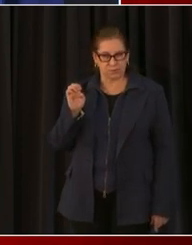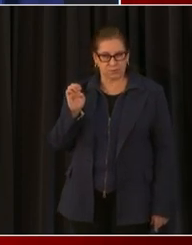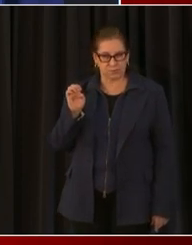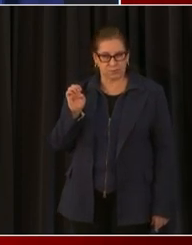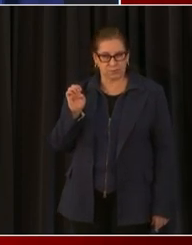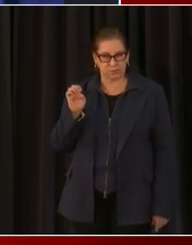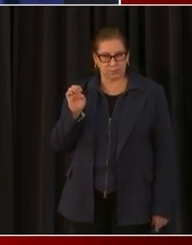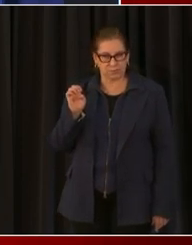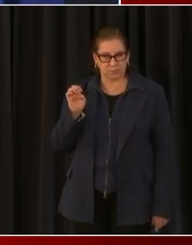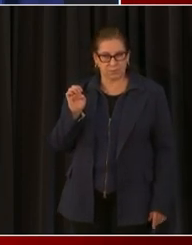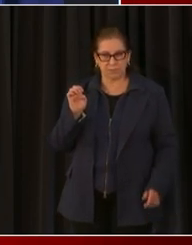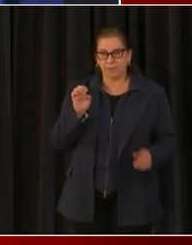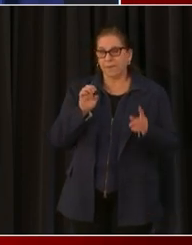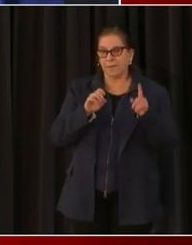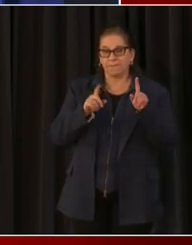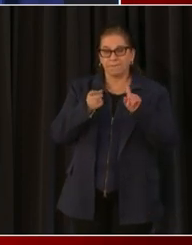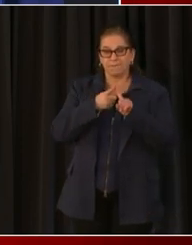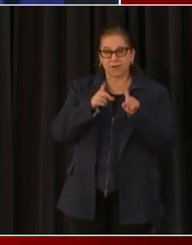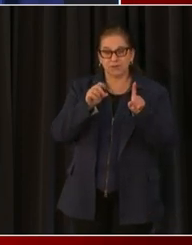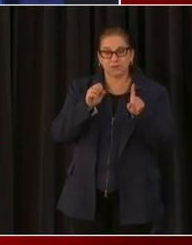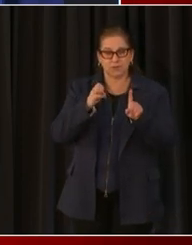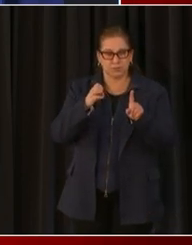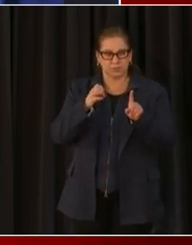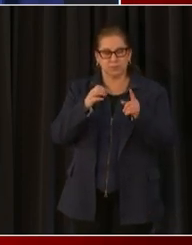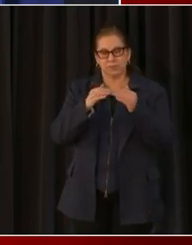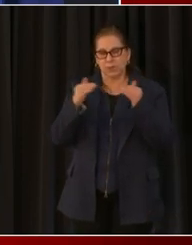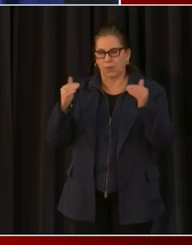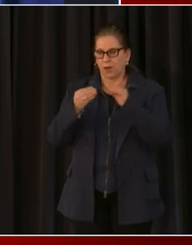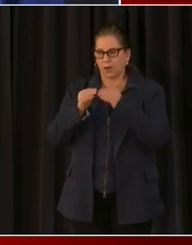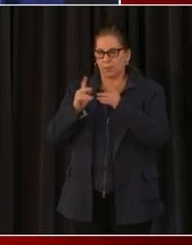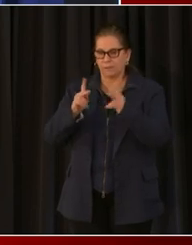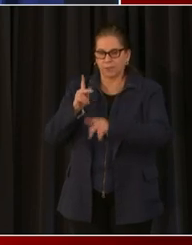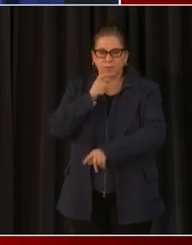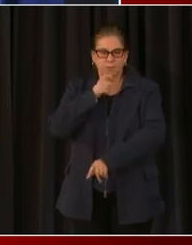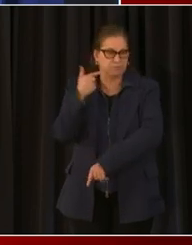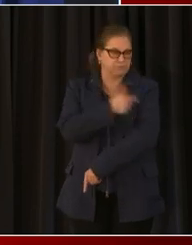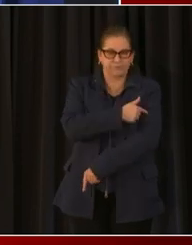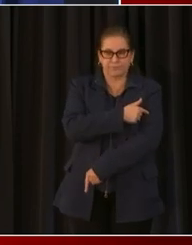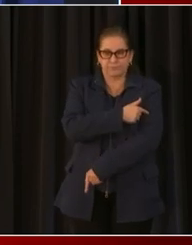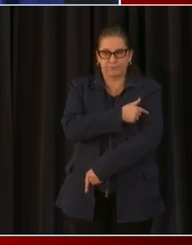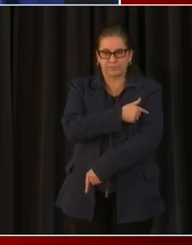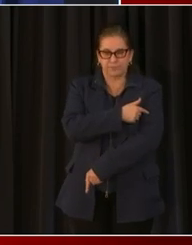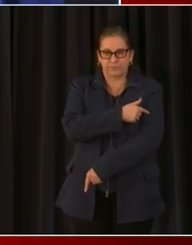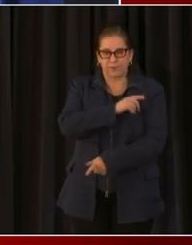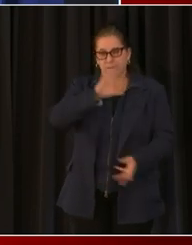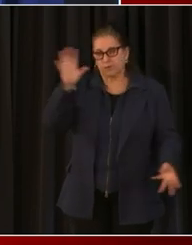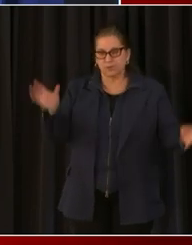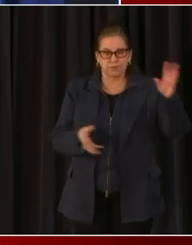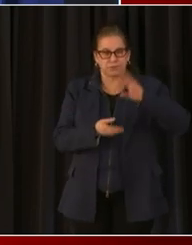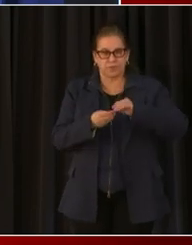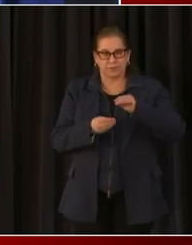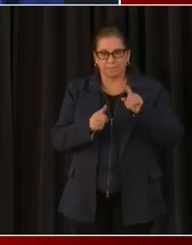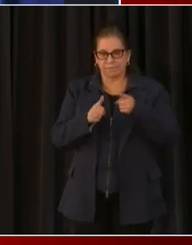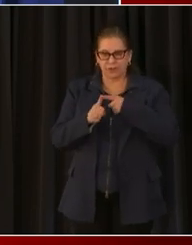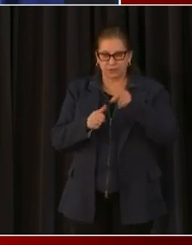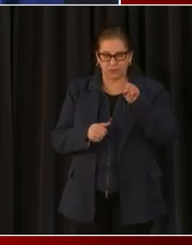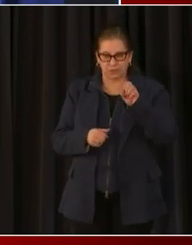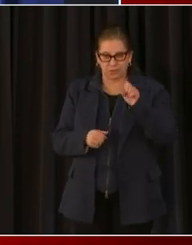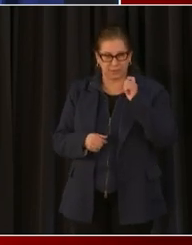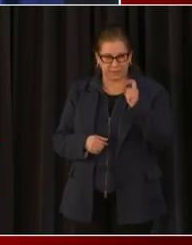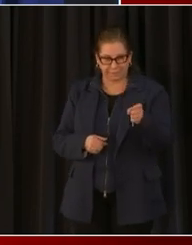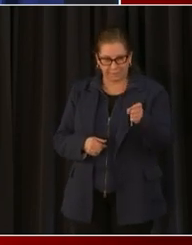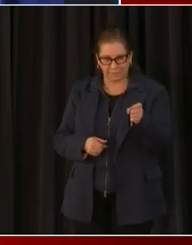equal people who have initiated vaccination. When you look at total doses administered, you have to